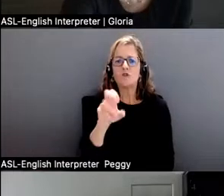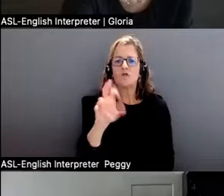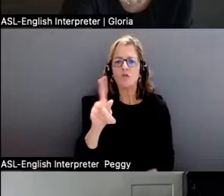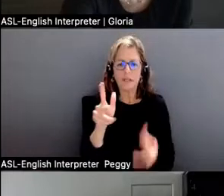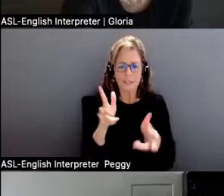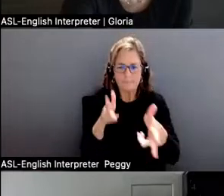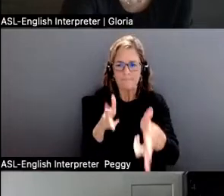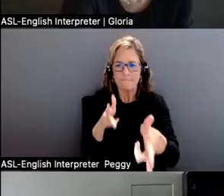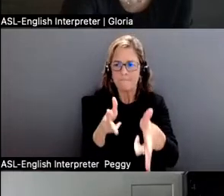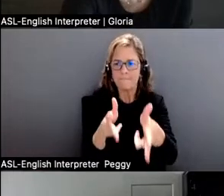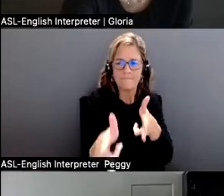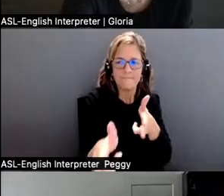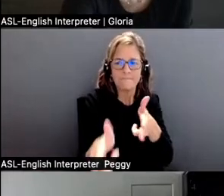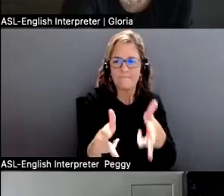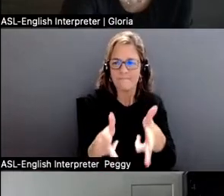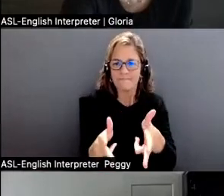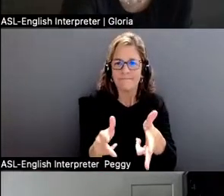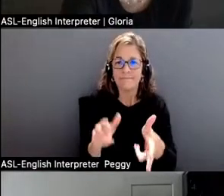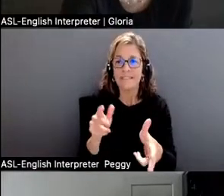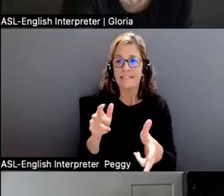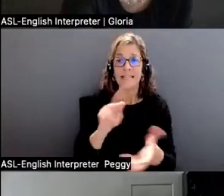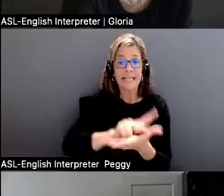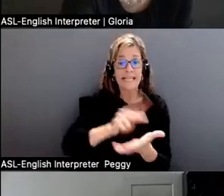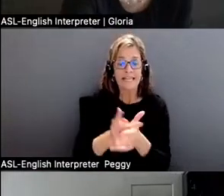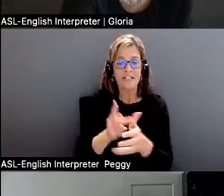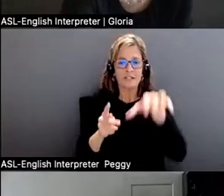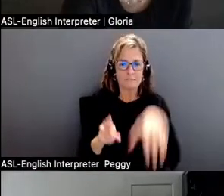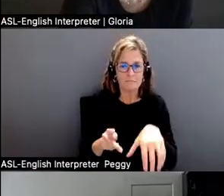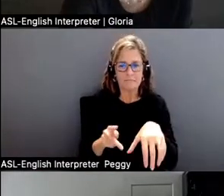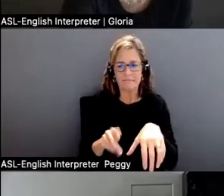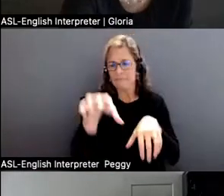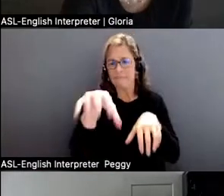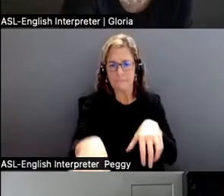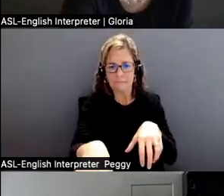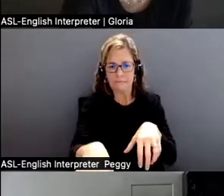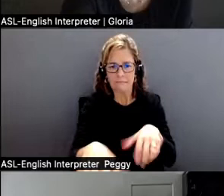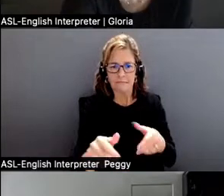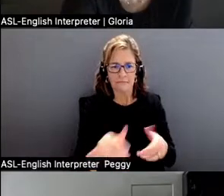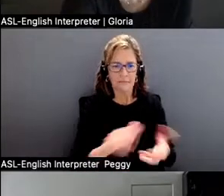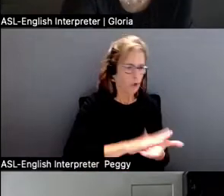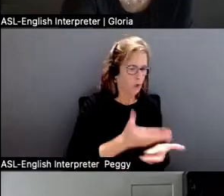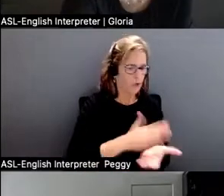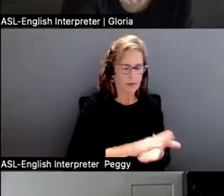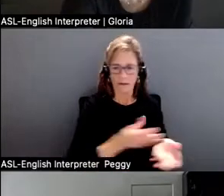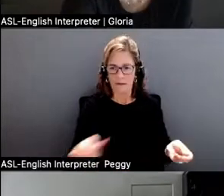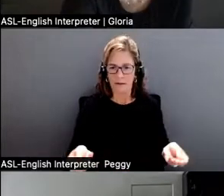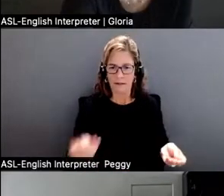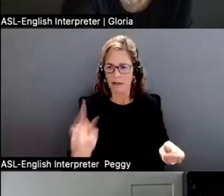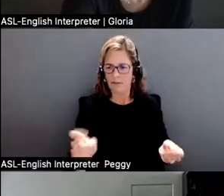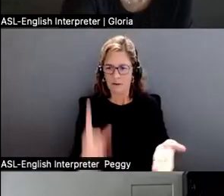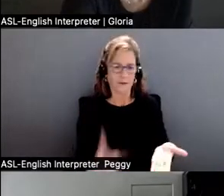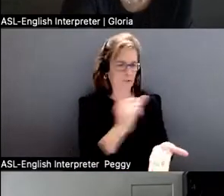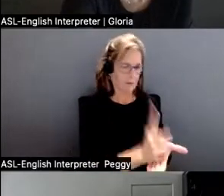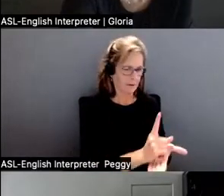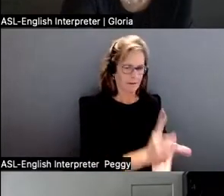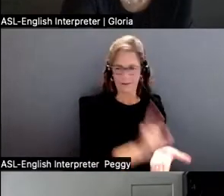side? Half the kitchen was on the back of one truck and the other half was on the other. So they'd have to leap from truck to truck.